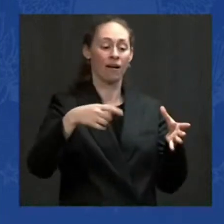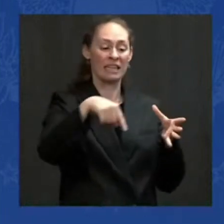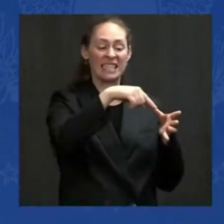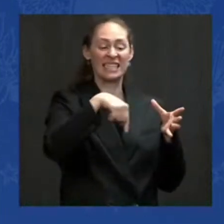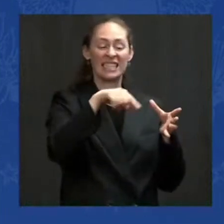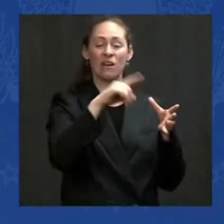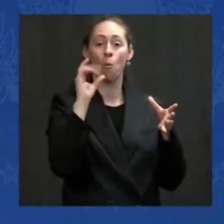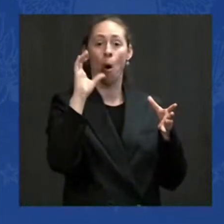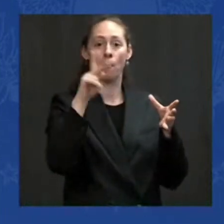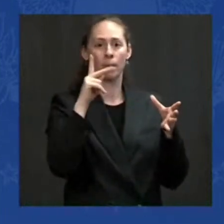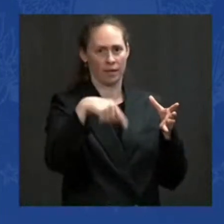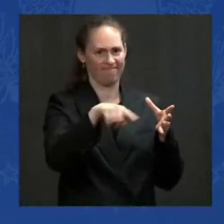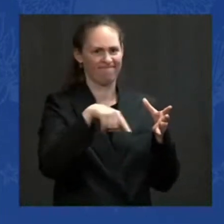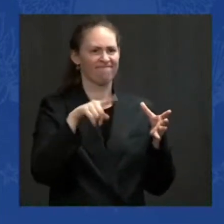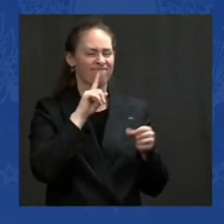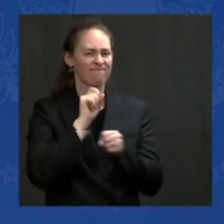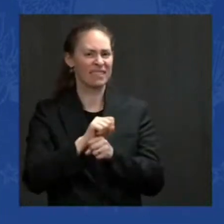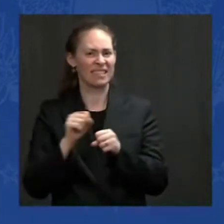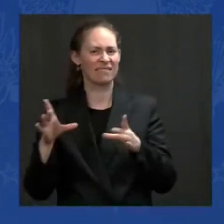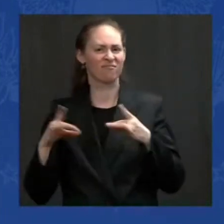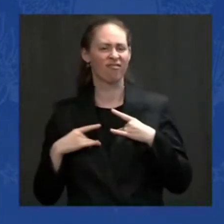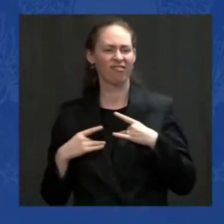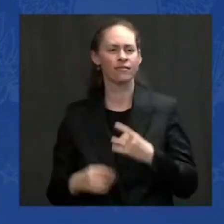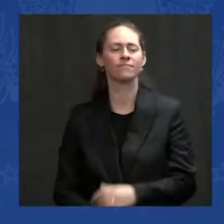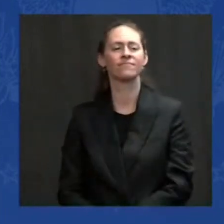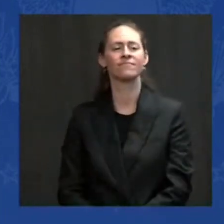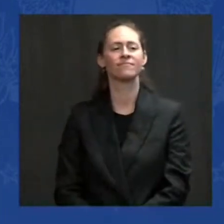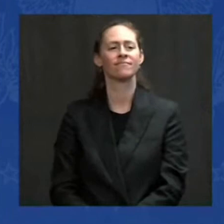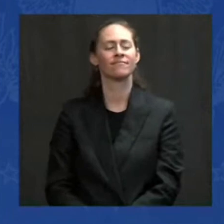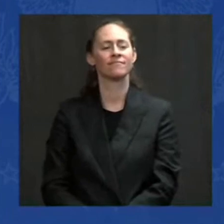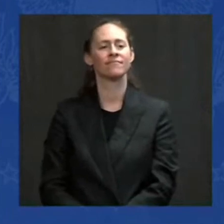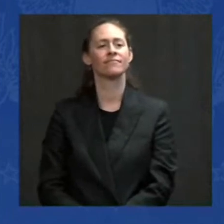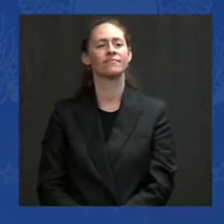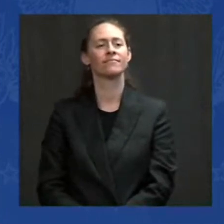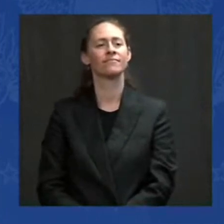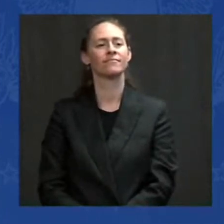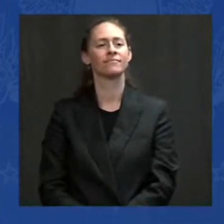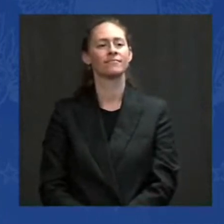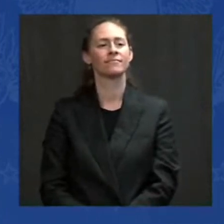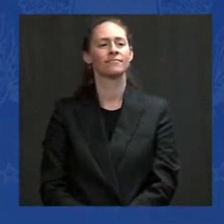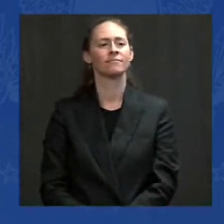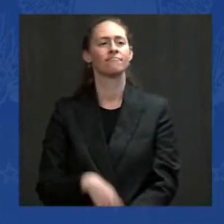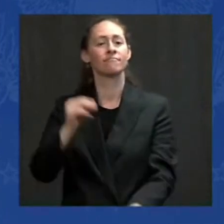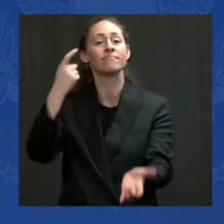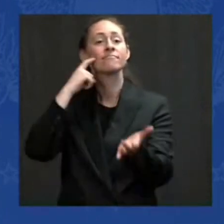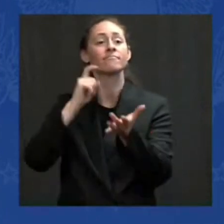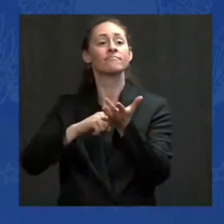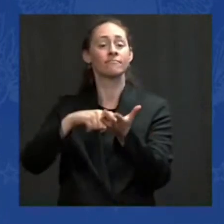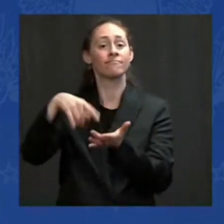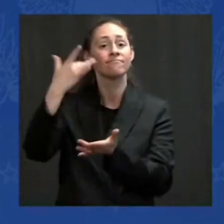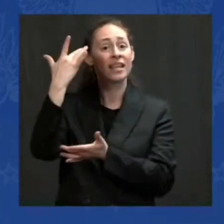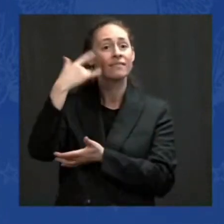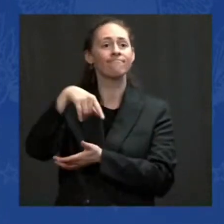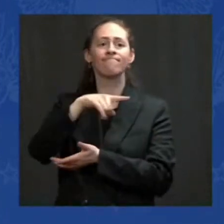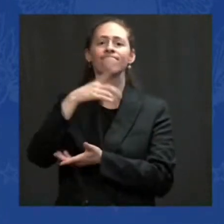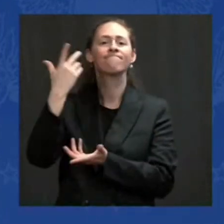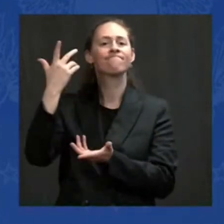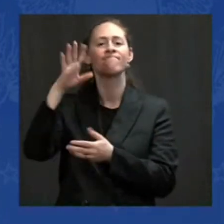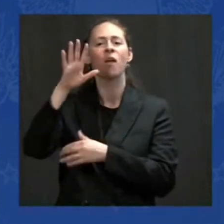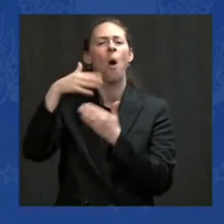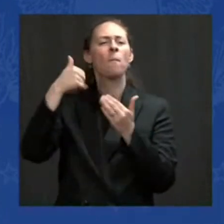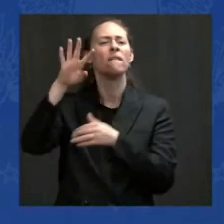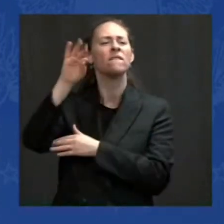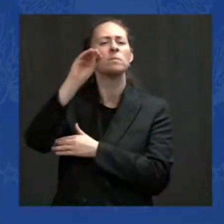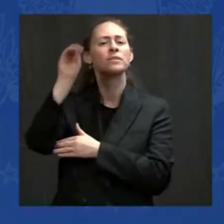have both vaccine coverage less than 40% and cases of greater than or equal to 100 per 100,000